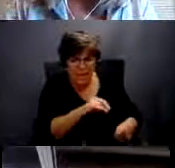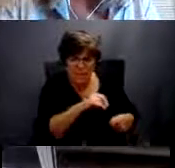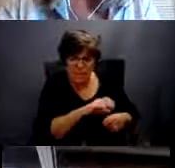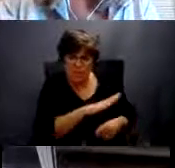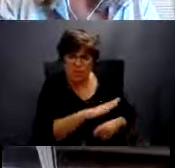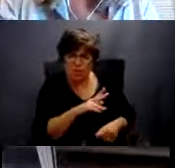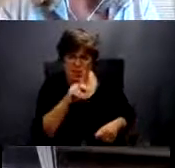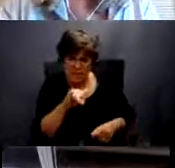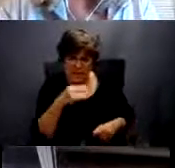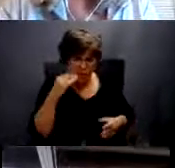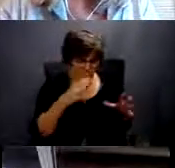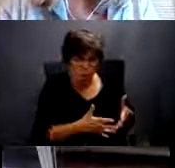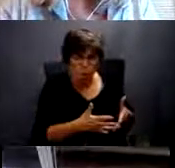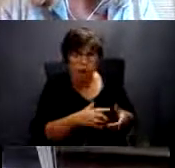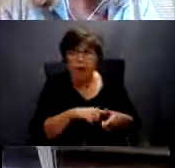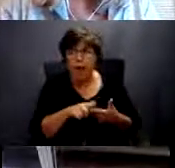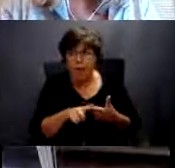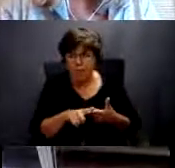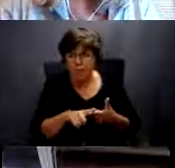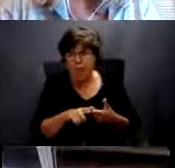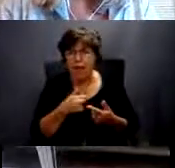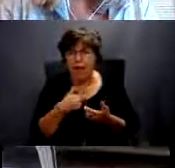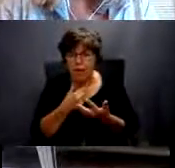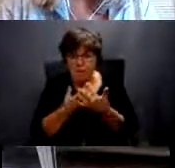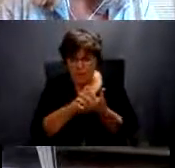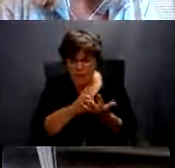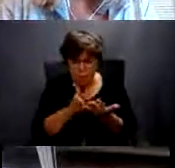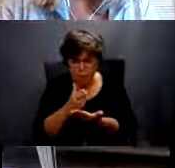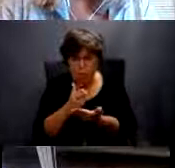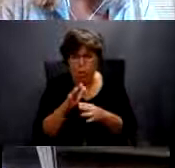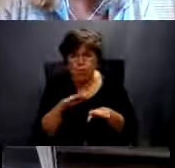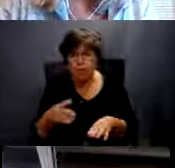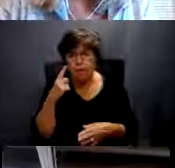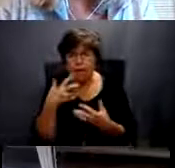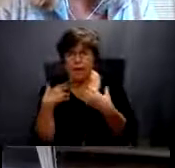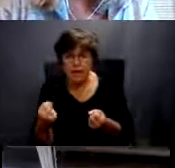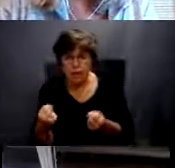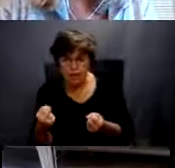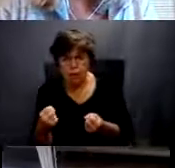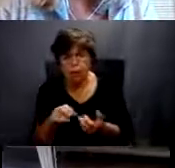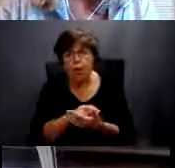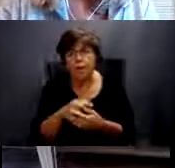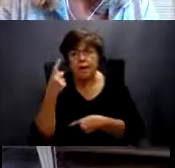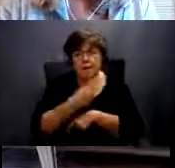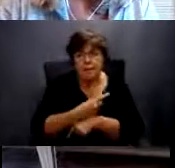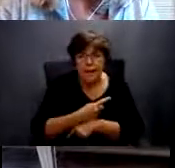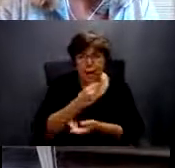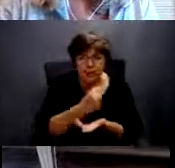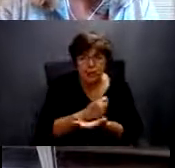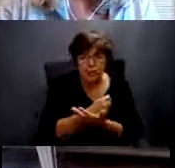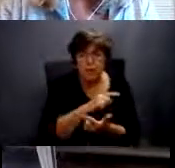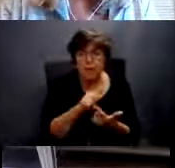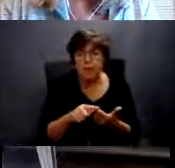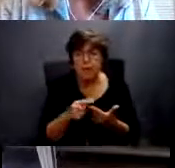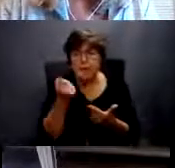began navigating the world of children's mental health. We learned about day treatment, residential